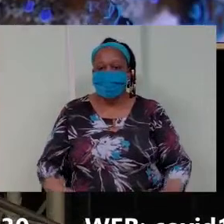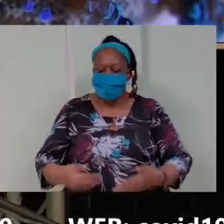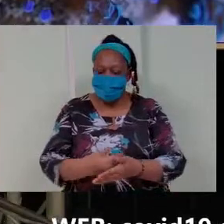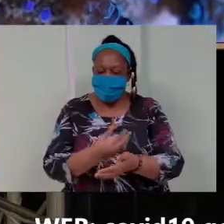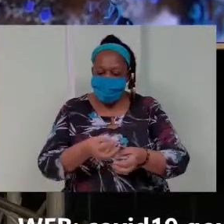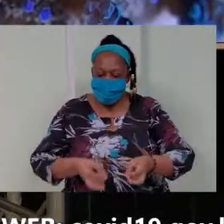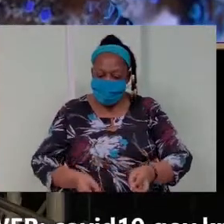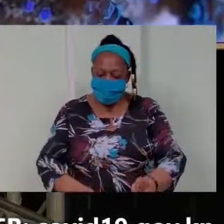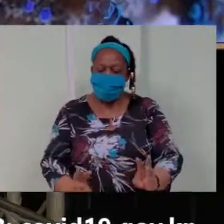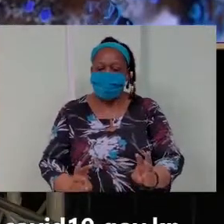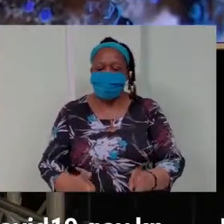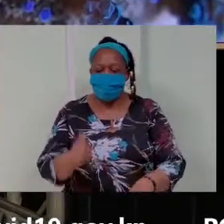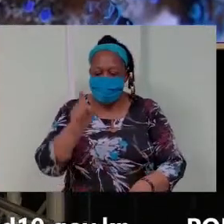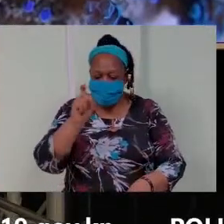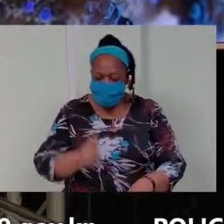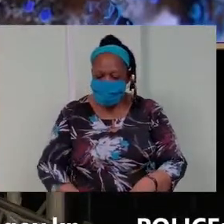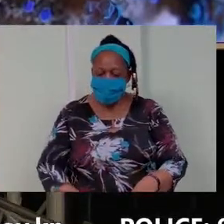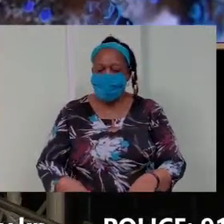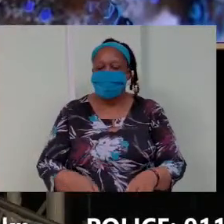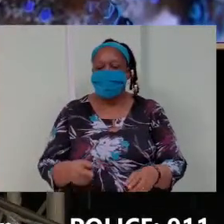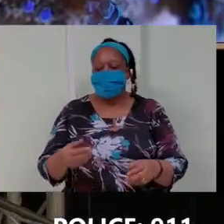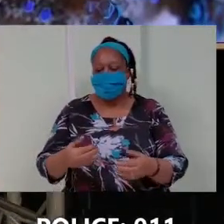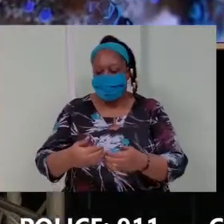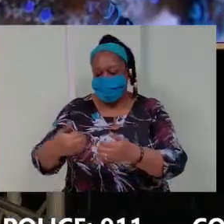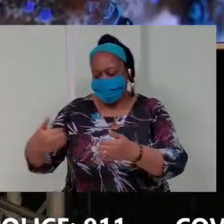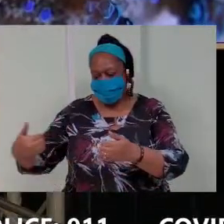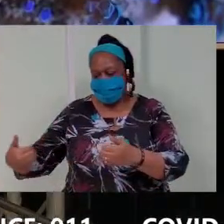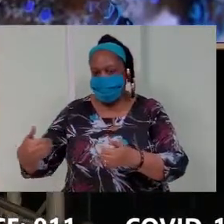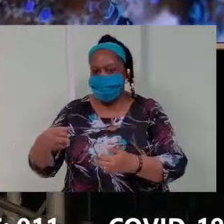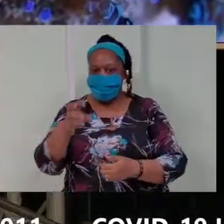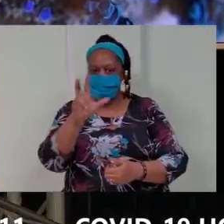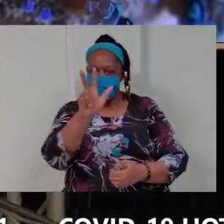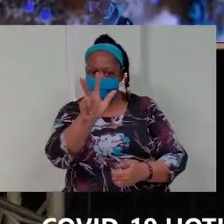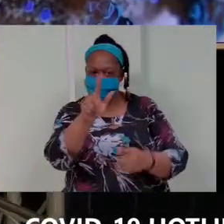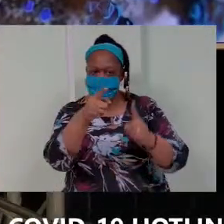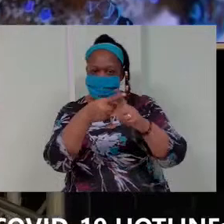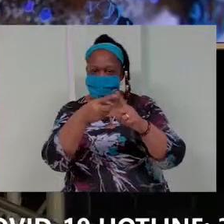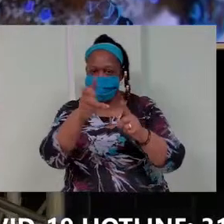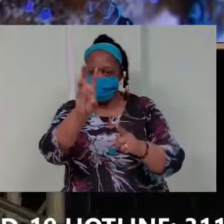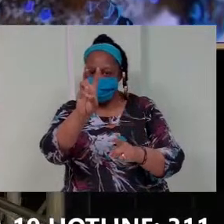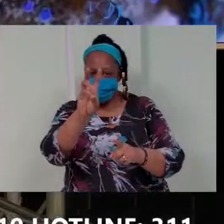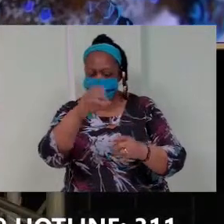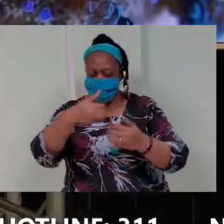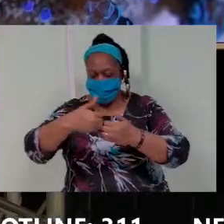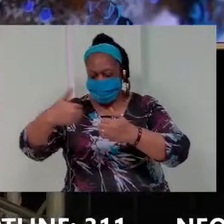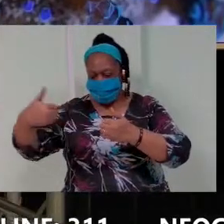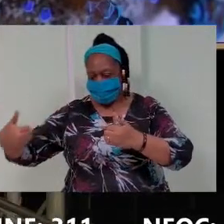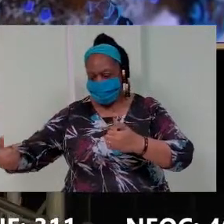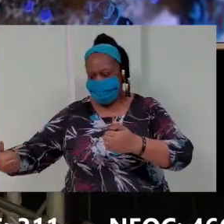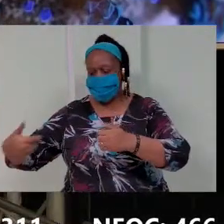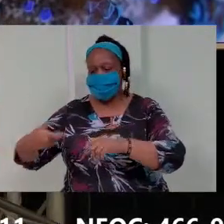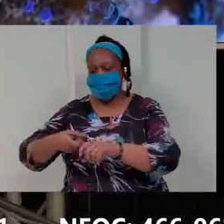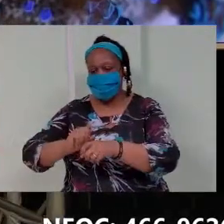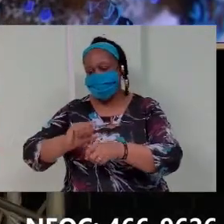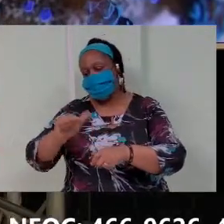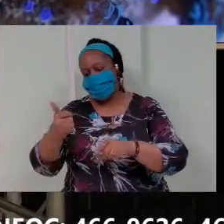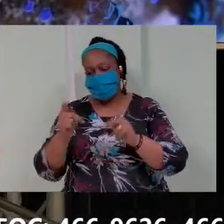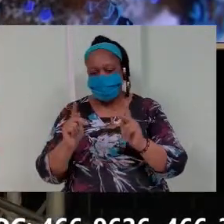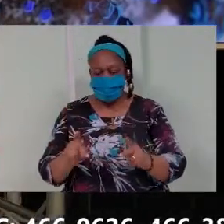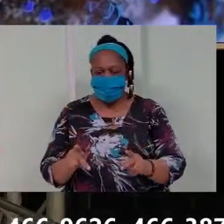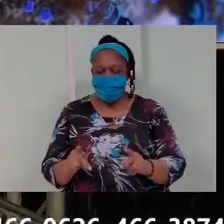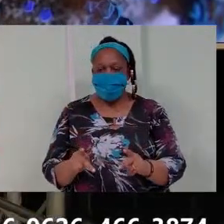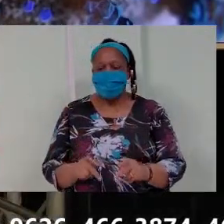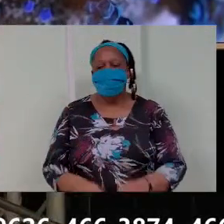physical distance of 3 to 6 feet from everyone around us when in public. It requires us to